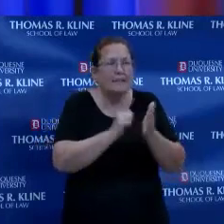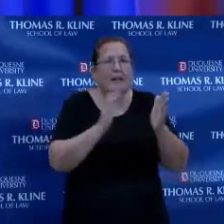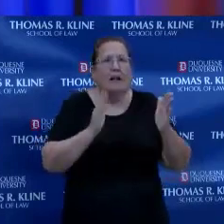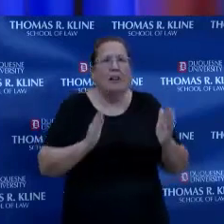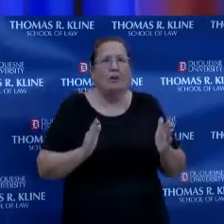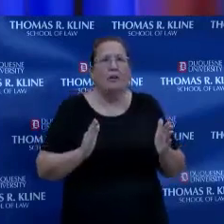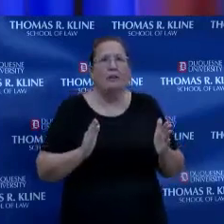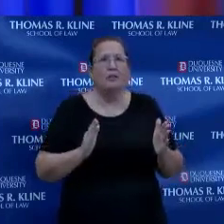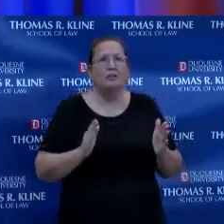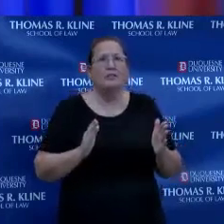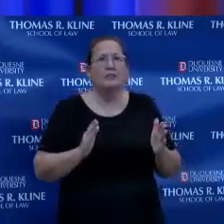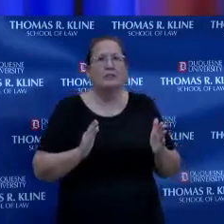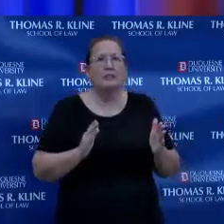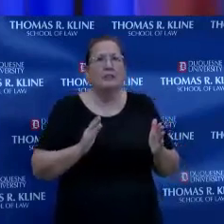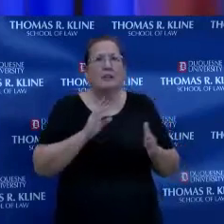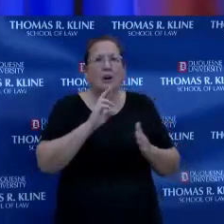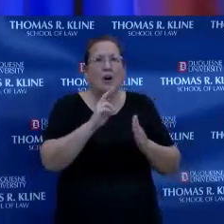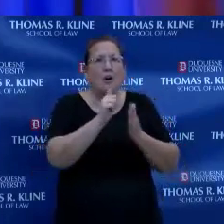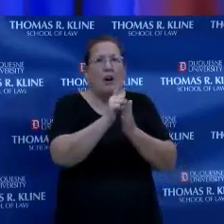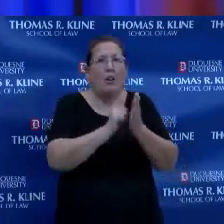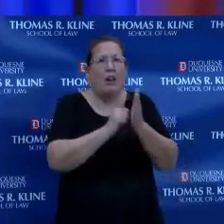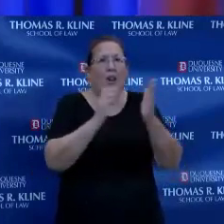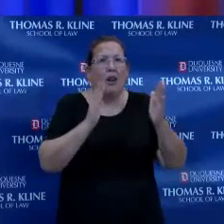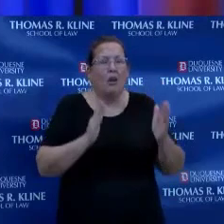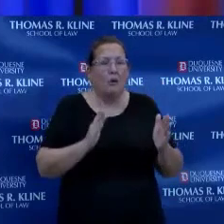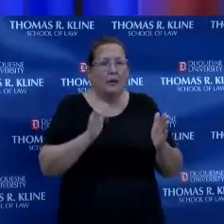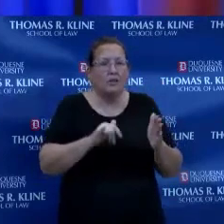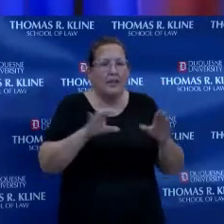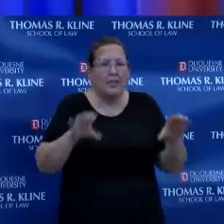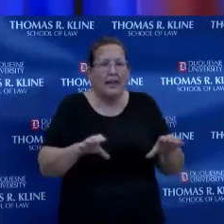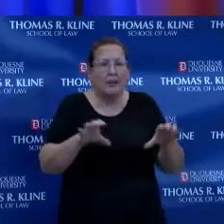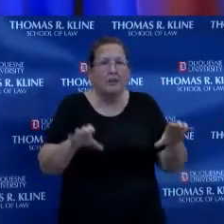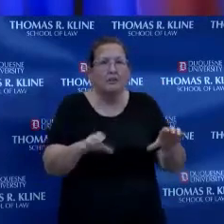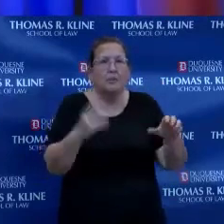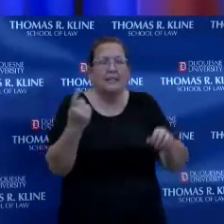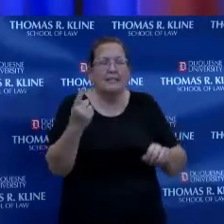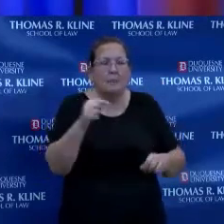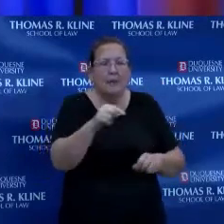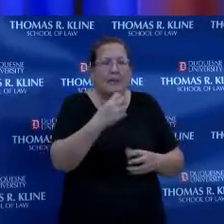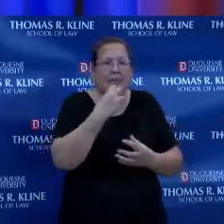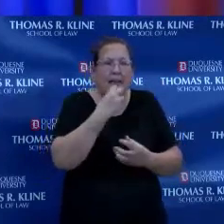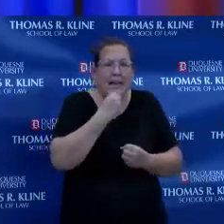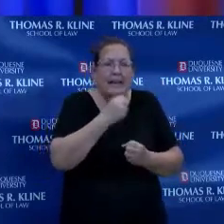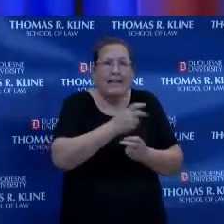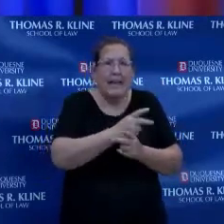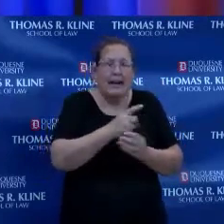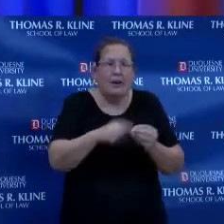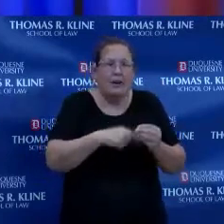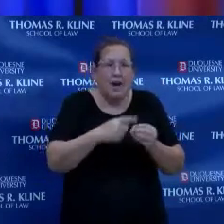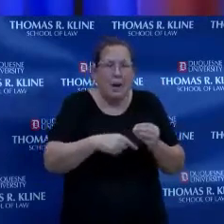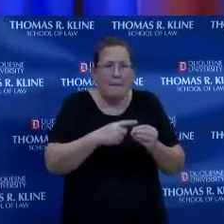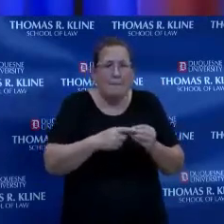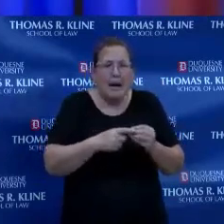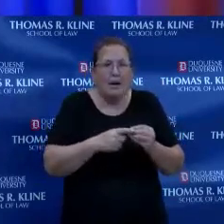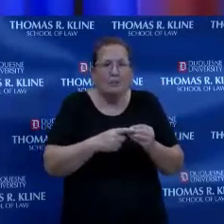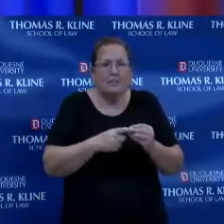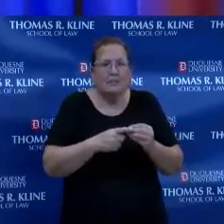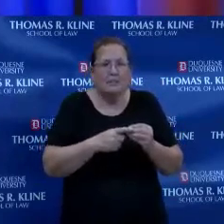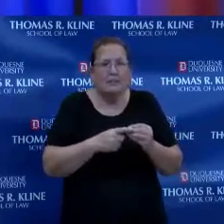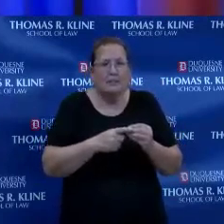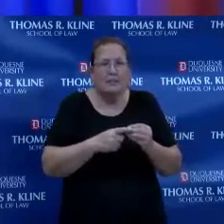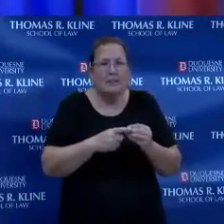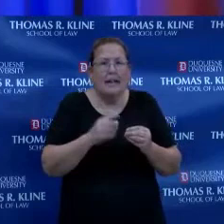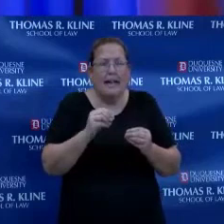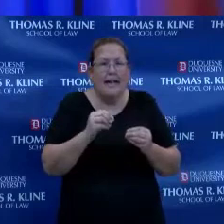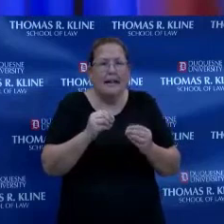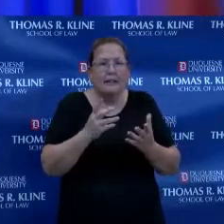happiest lawyers are lawyers who are doing something that they care about, that they're immersed in, and that is meaningful